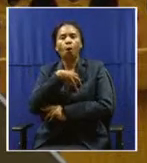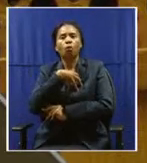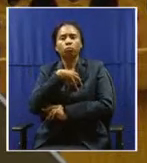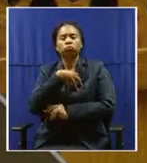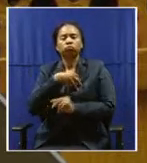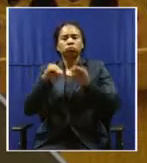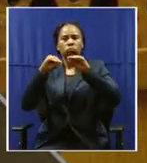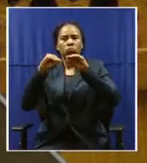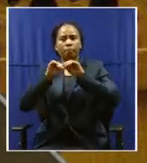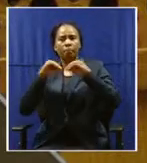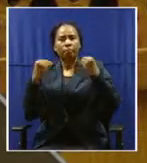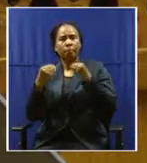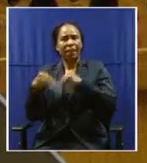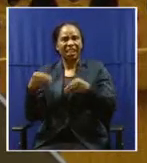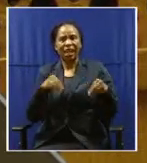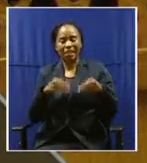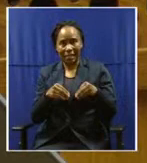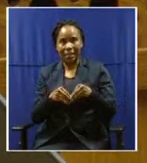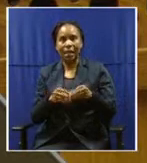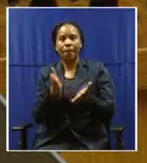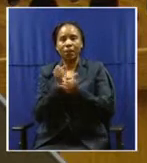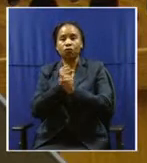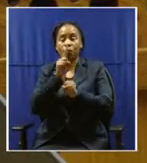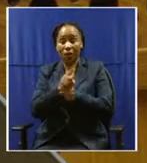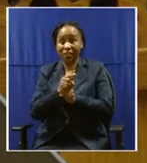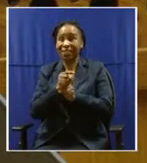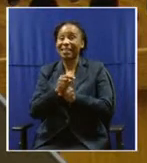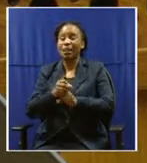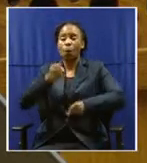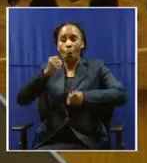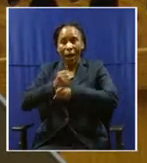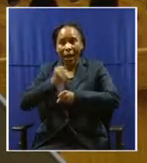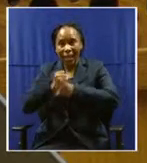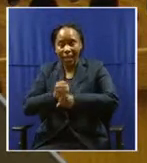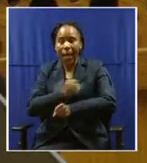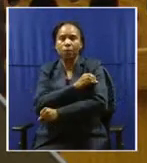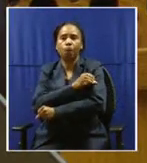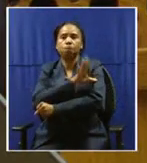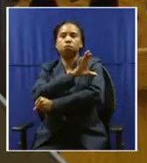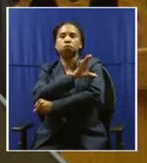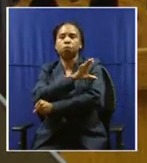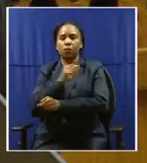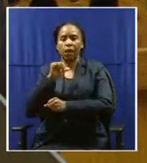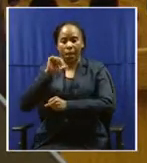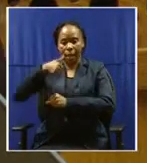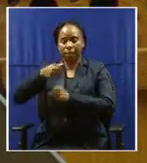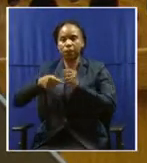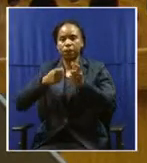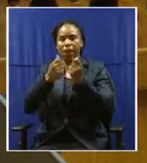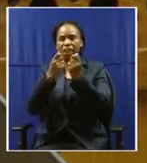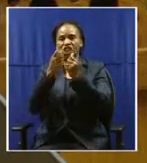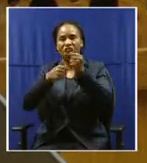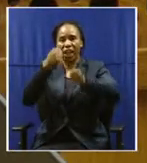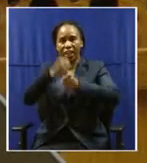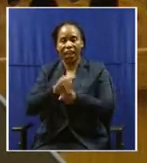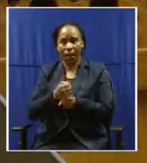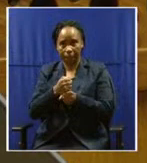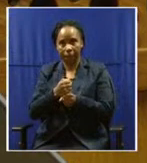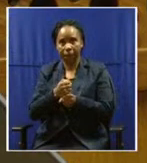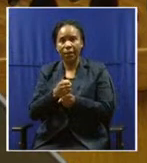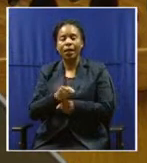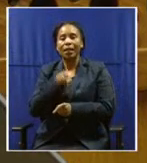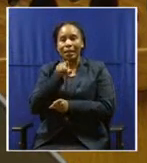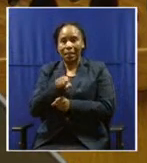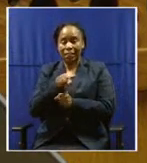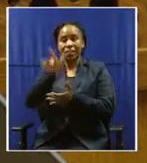this financial year and Parliament in the next financial year. A centralized SOE